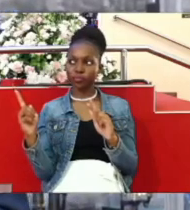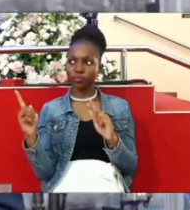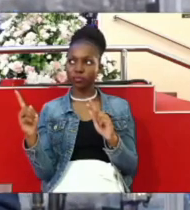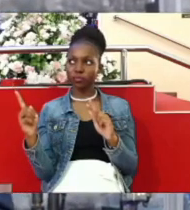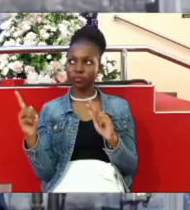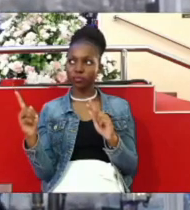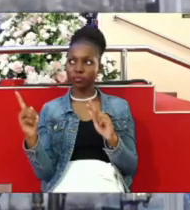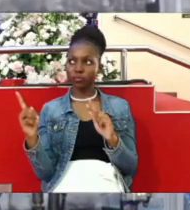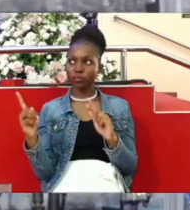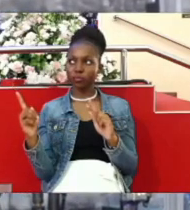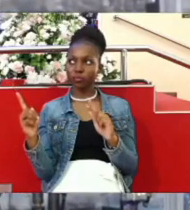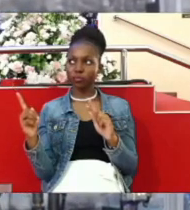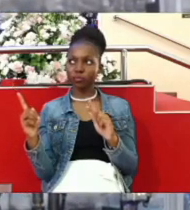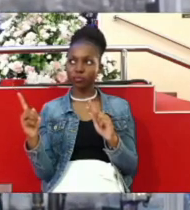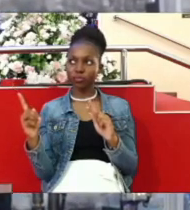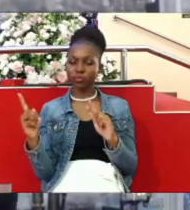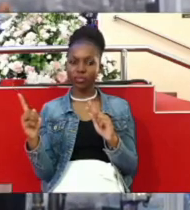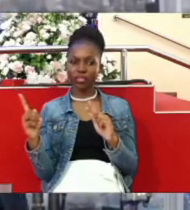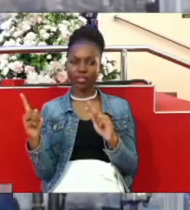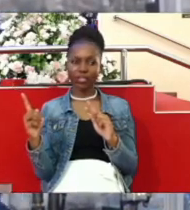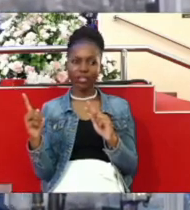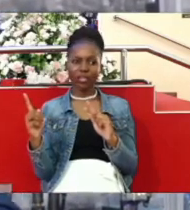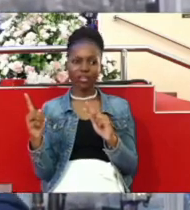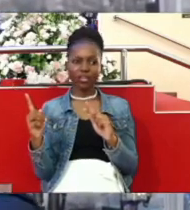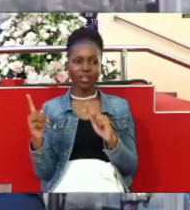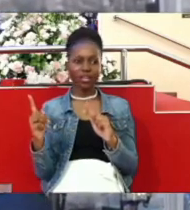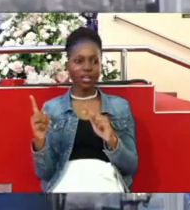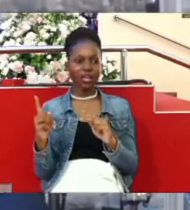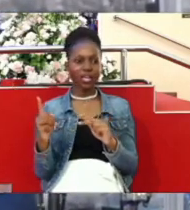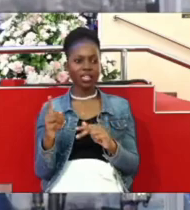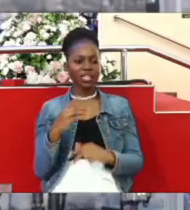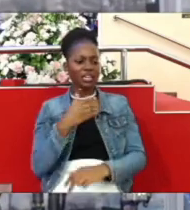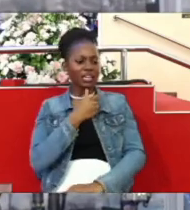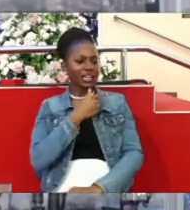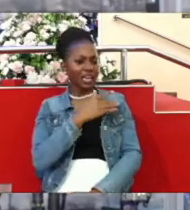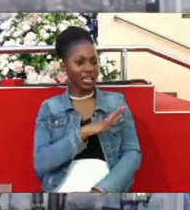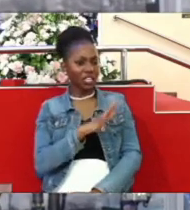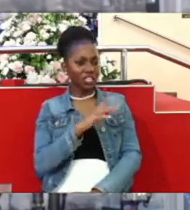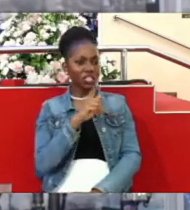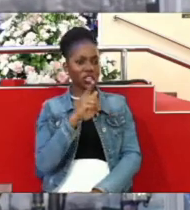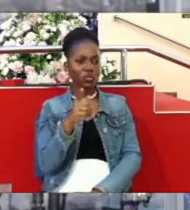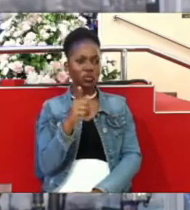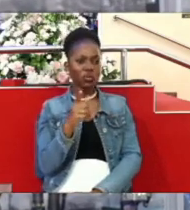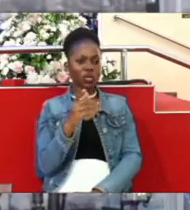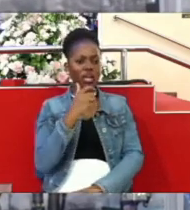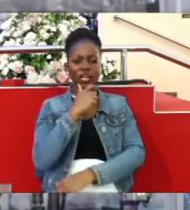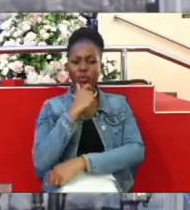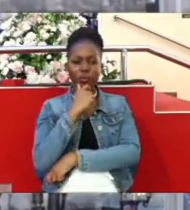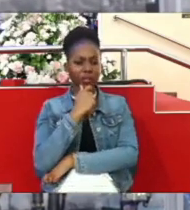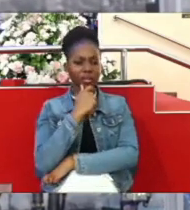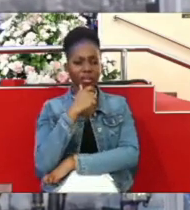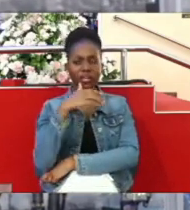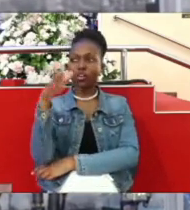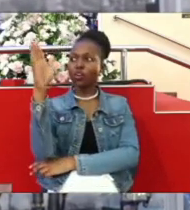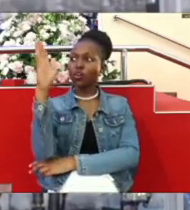And that person no longer wants you at all. And you are wondering, God, what do I do?